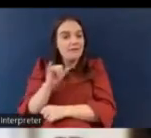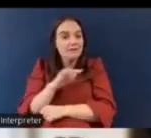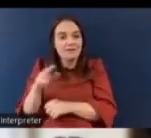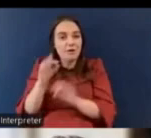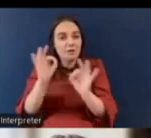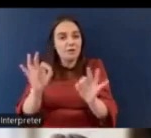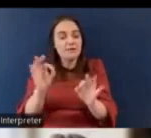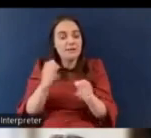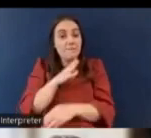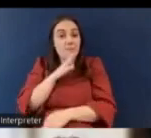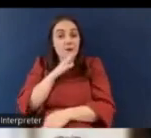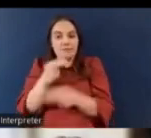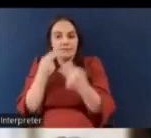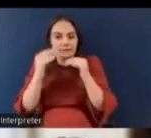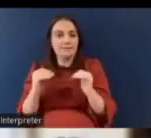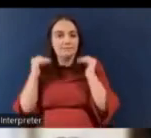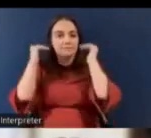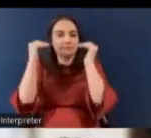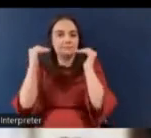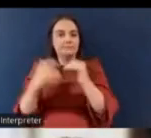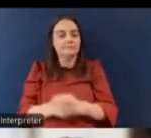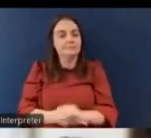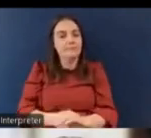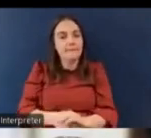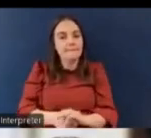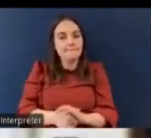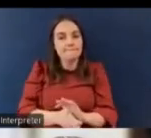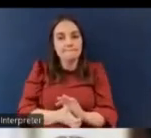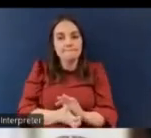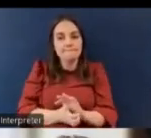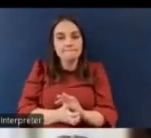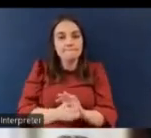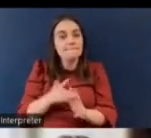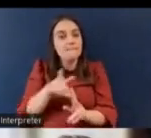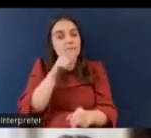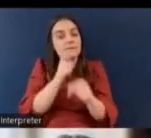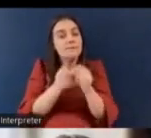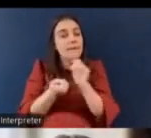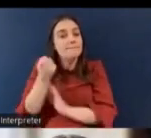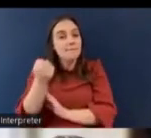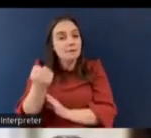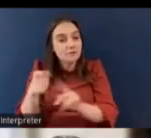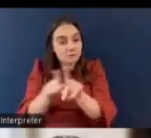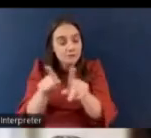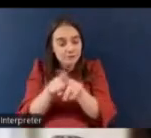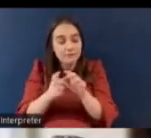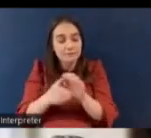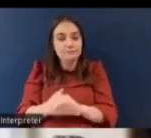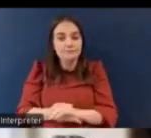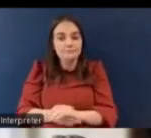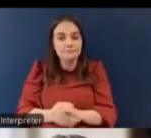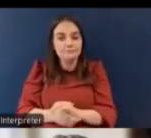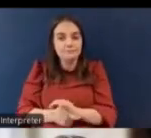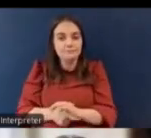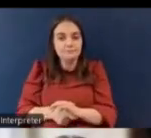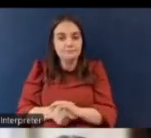to do better. And we talked briefly about transport and the